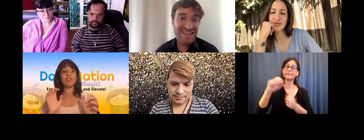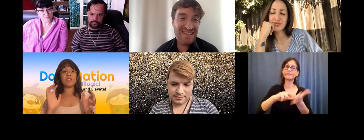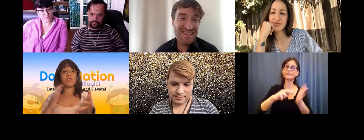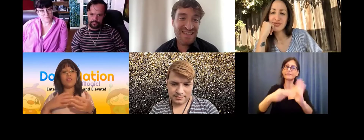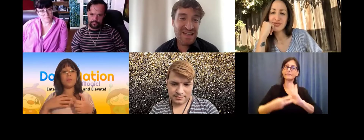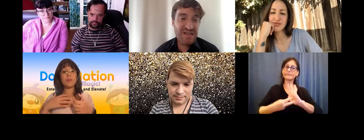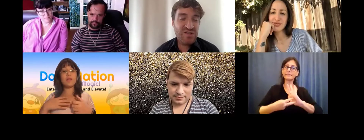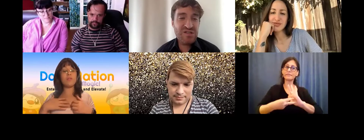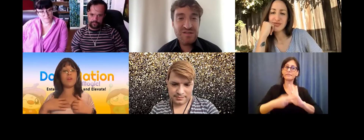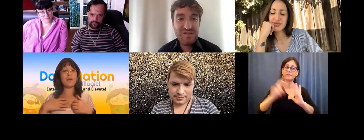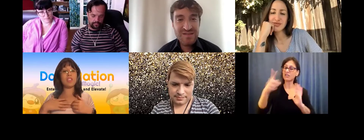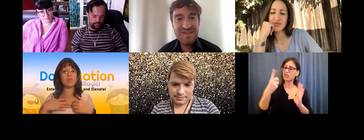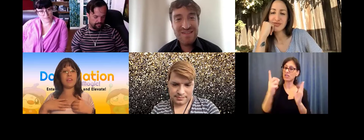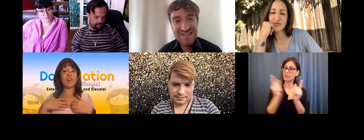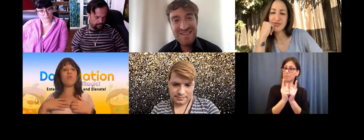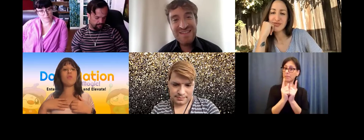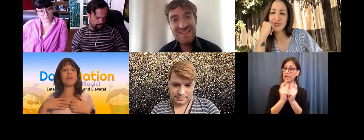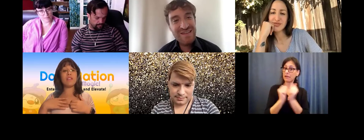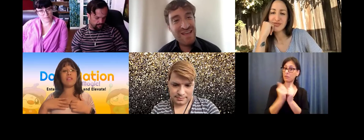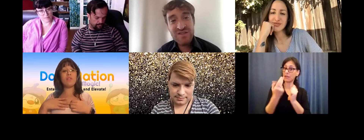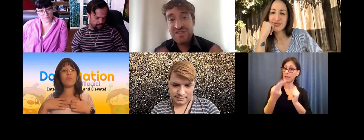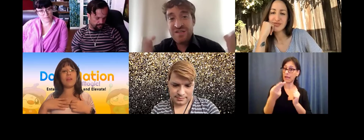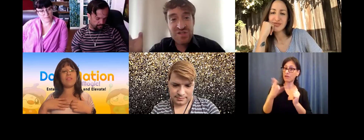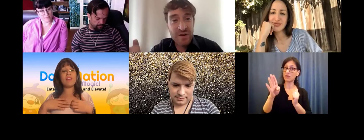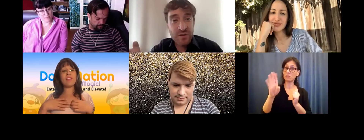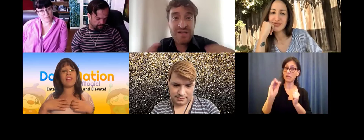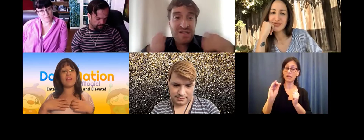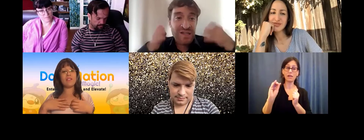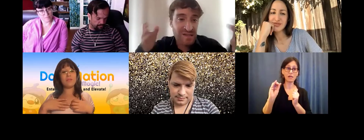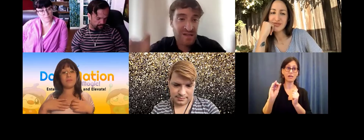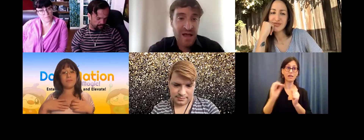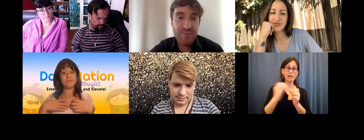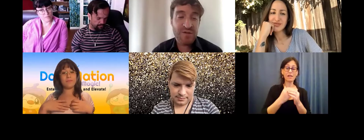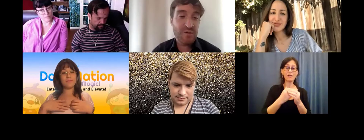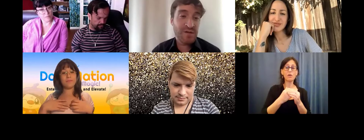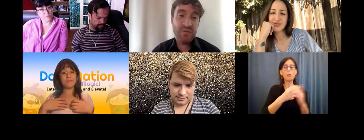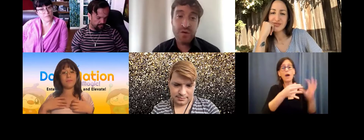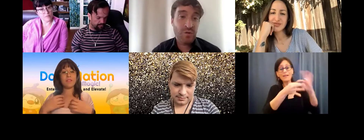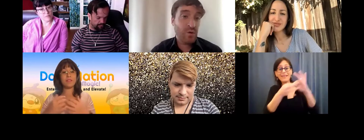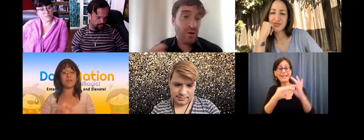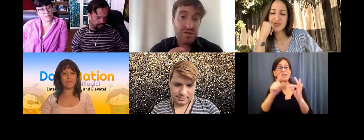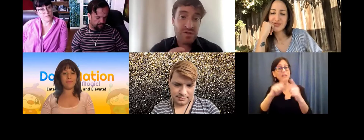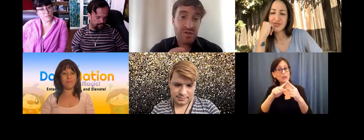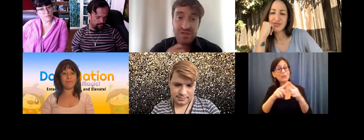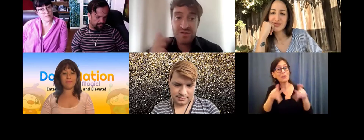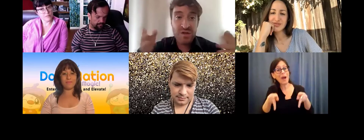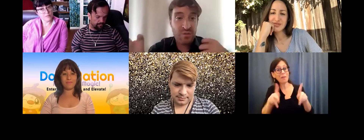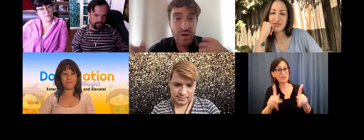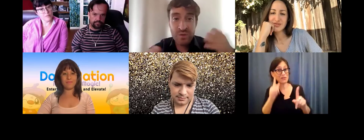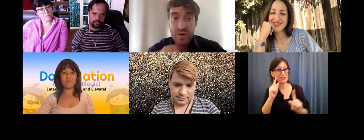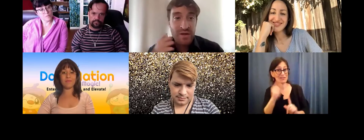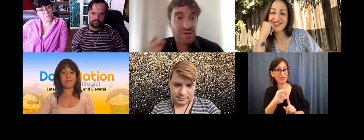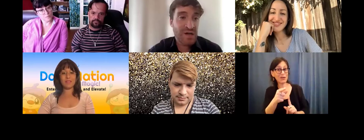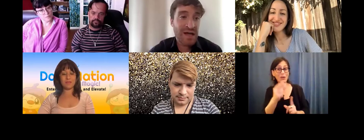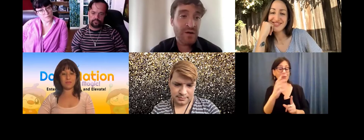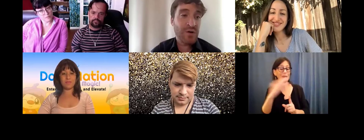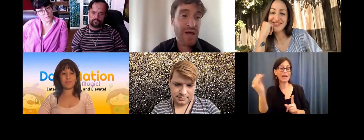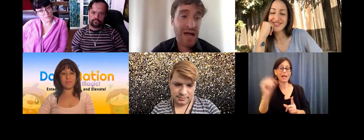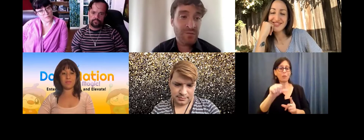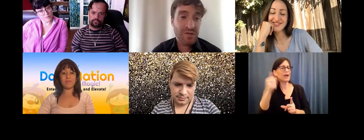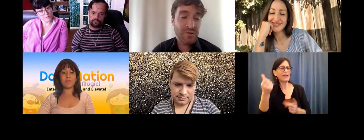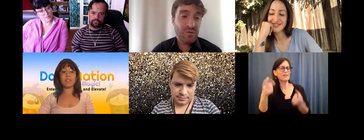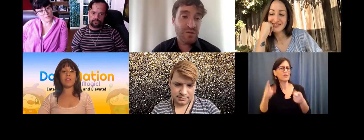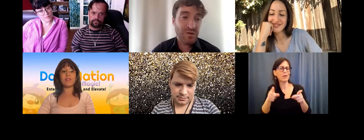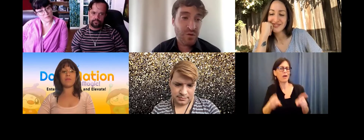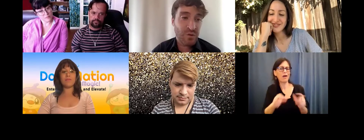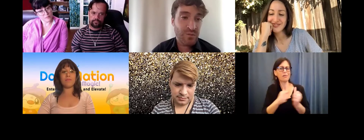Okay, so you mean just the meeting with HBO? It's Yeah, so just in amazing. general, that's leading to opportunities for you, or just and